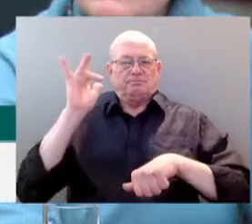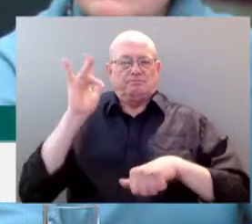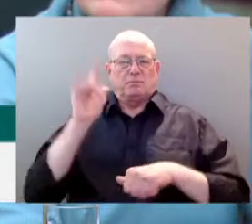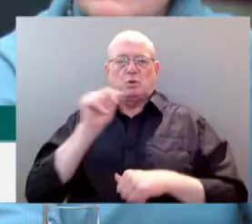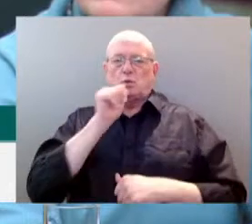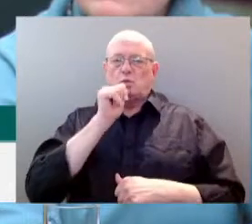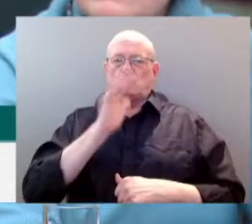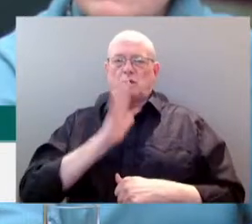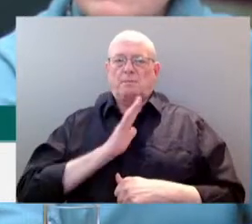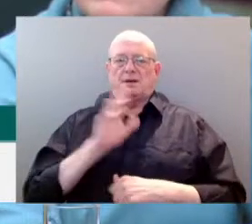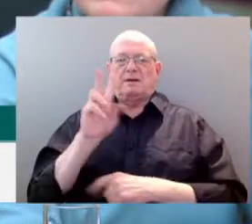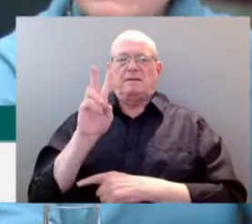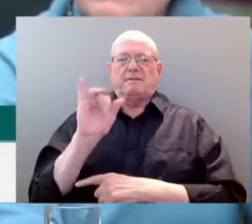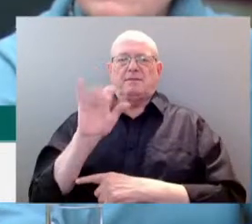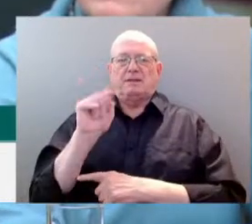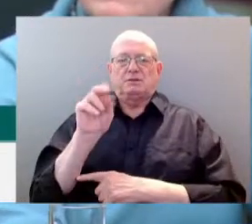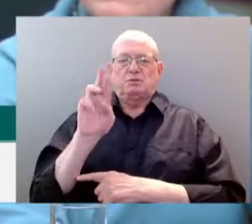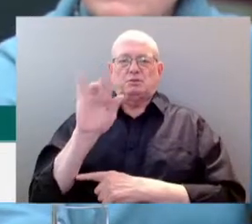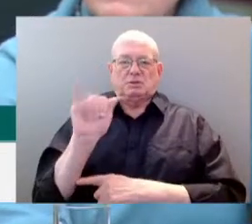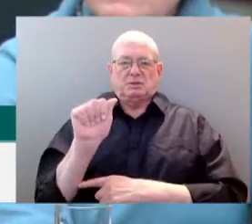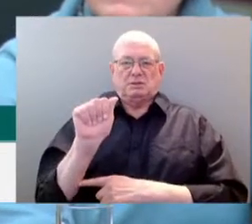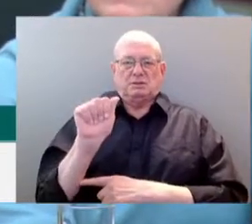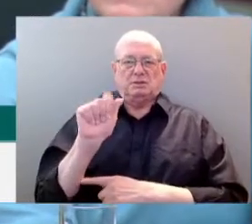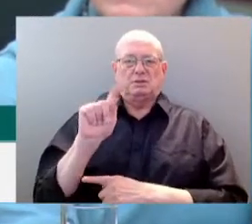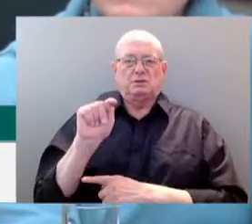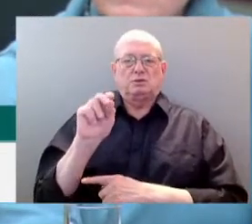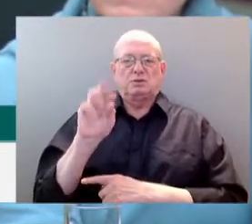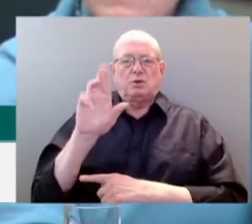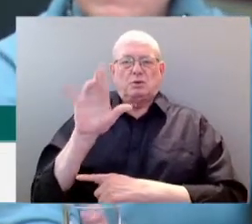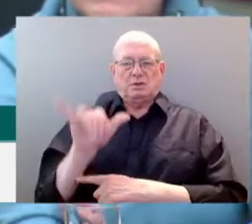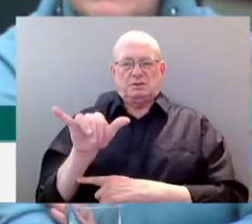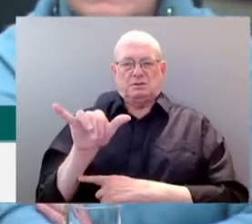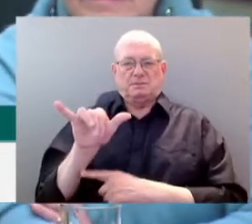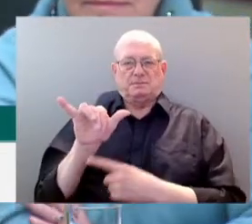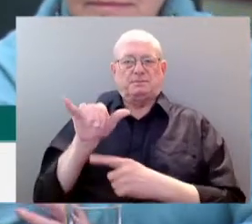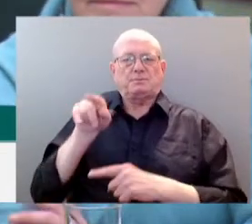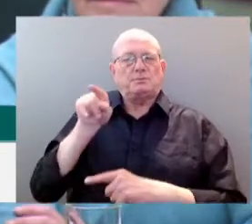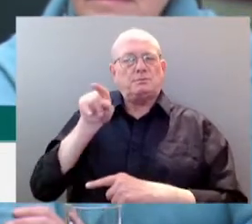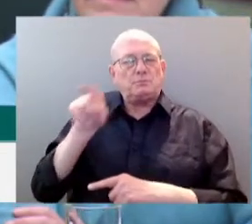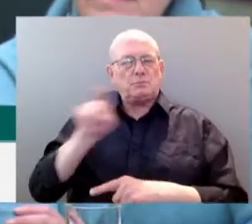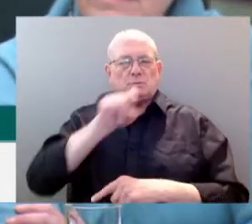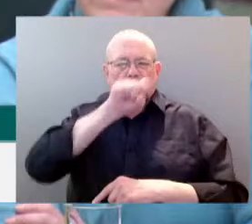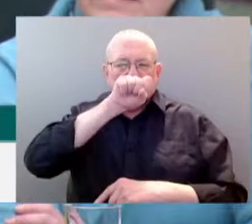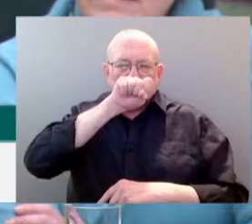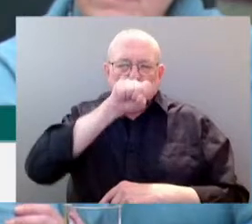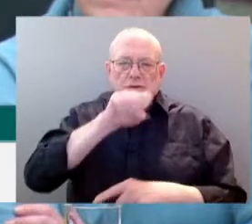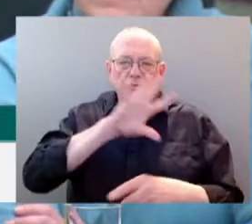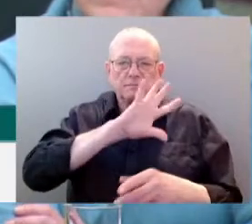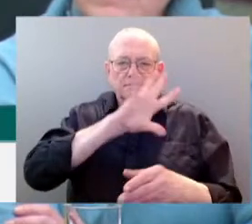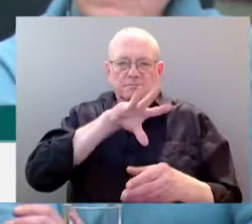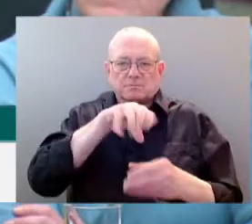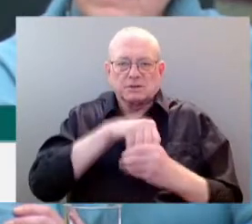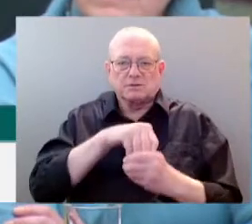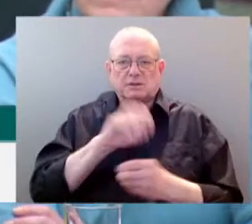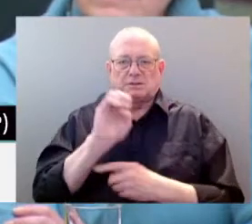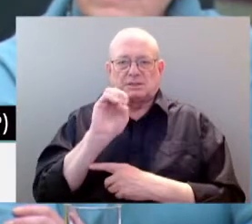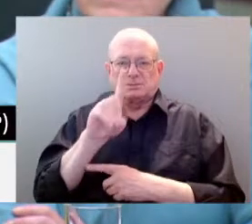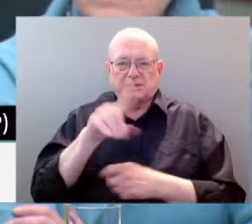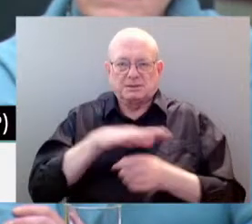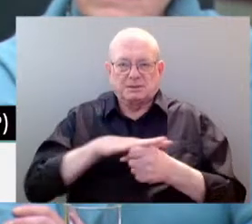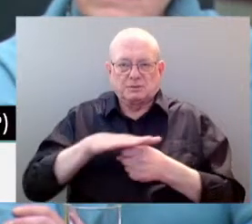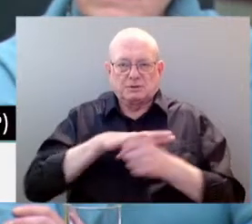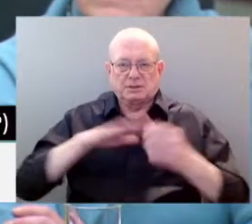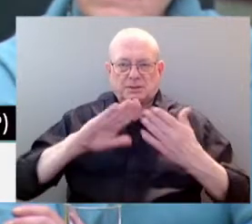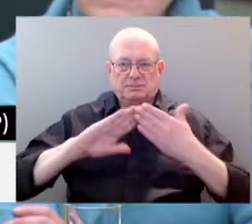Vicki was well known and loved member of the emont Manning Community best known for her service with the Royal Canadian Legion she passed away on March